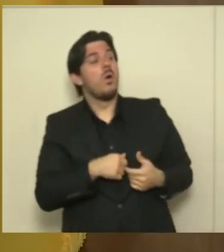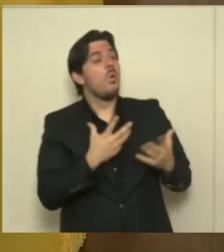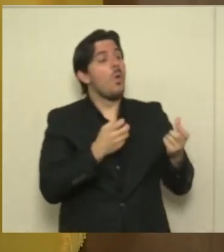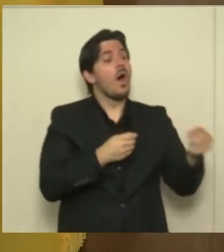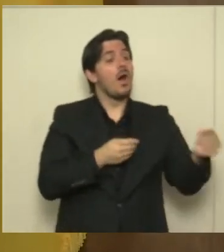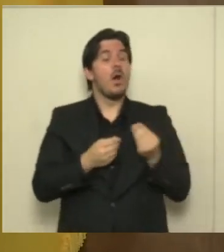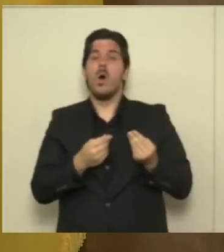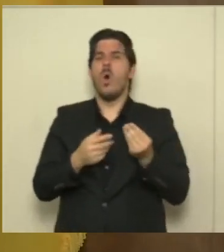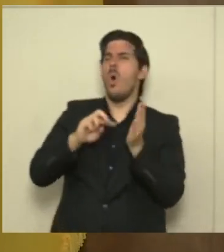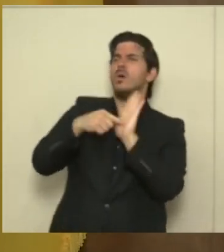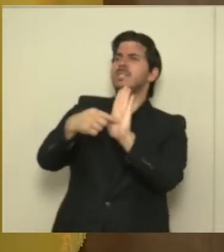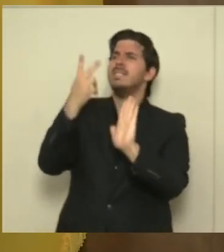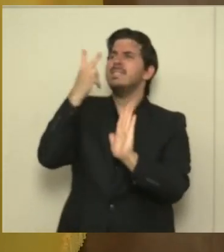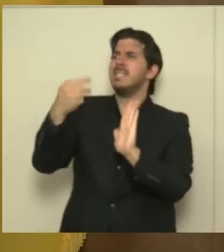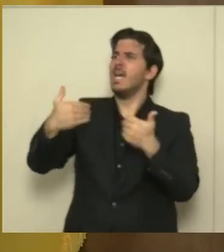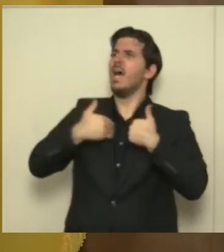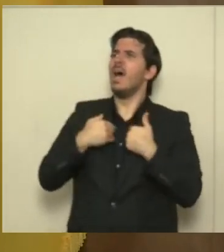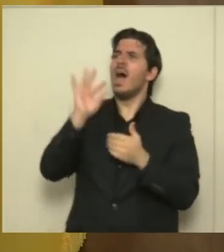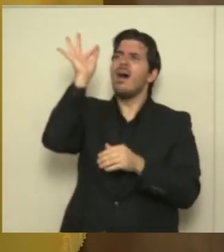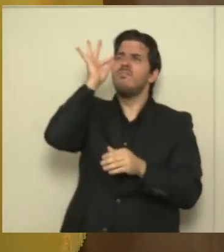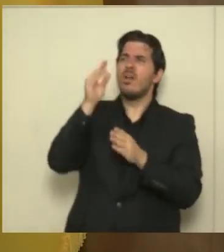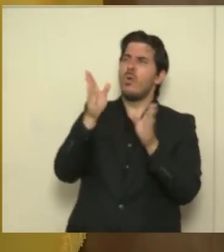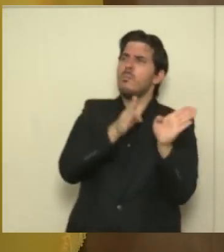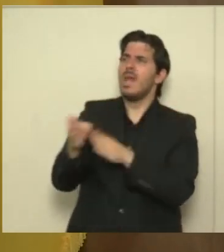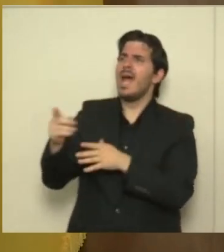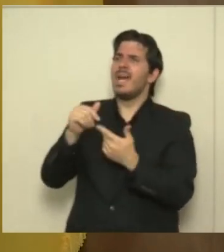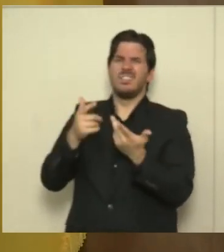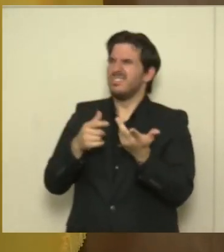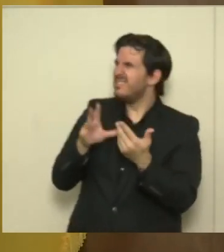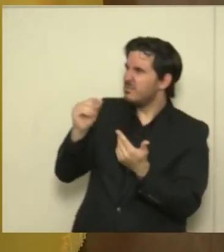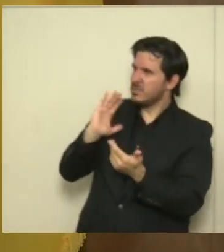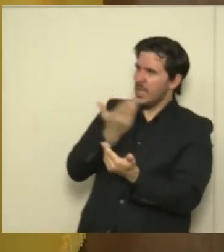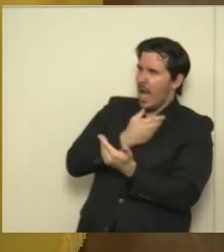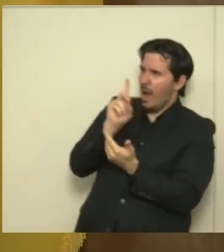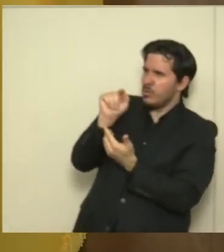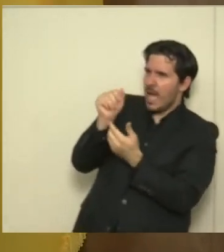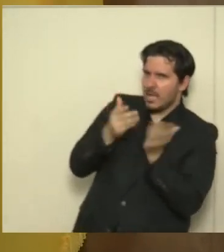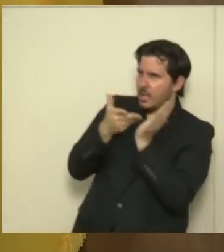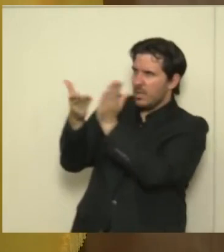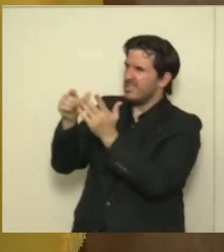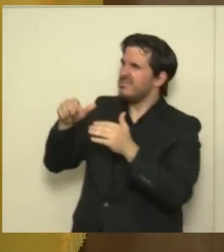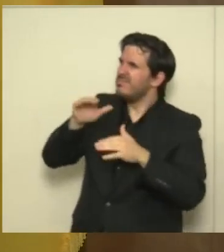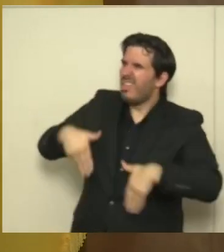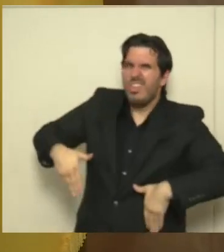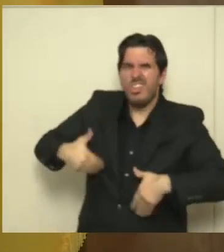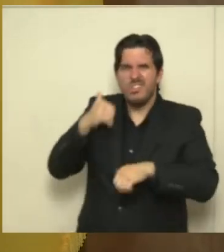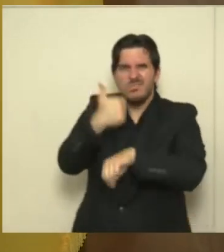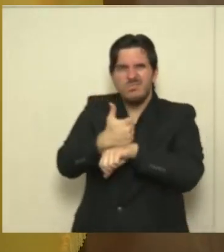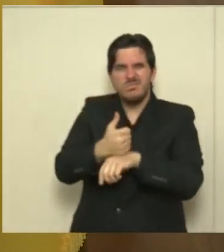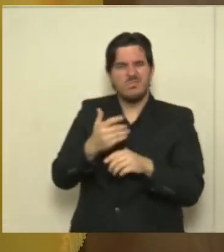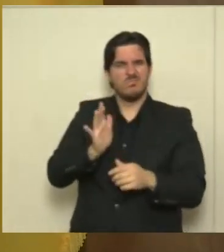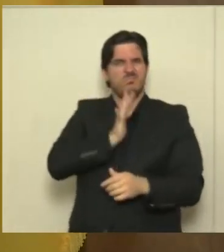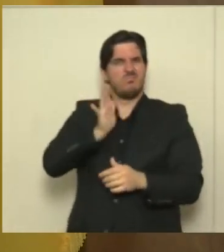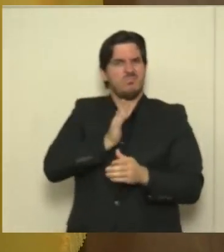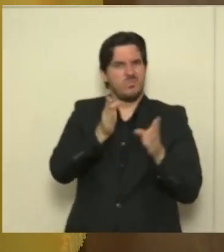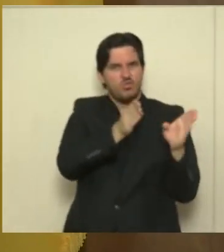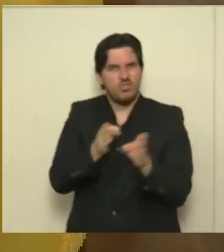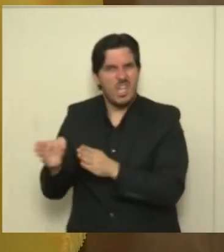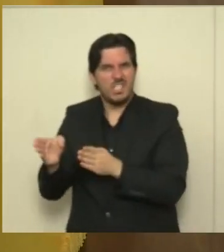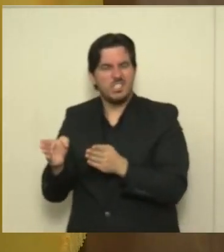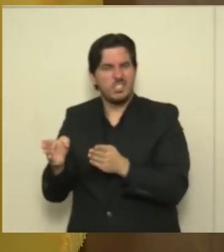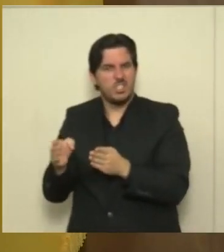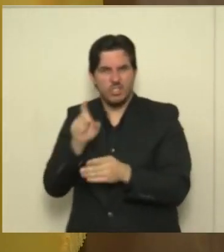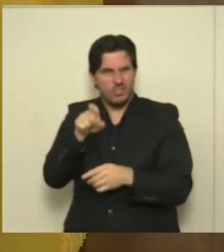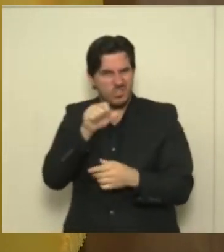isn't. I think it's also that they're creating administrative burdens where they shouldn't. However, I don't know that